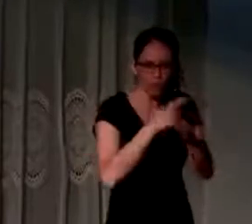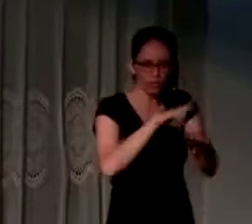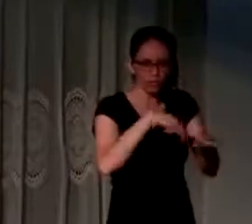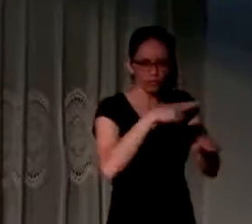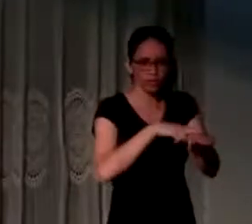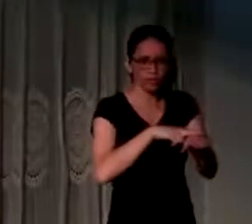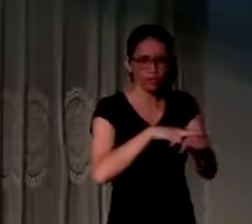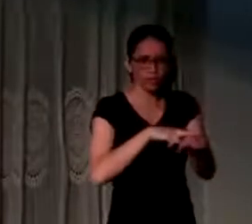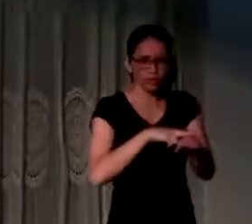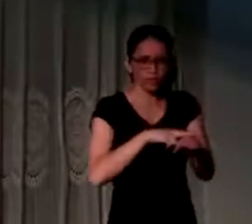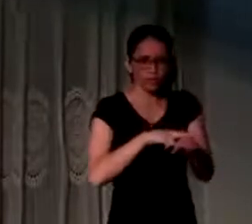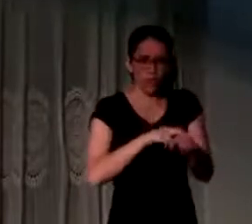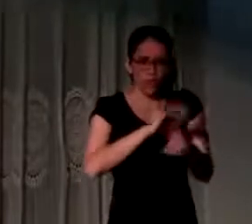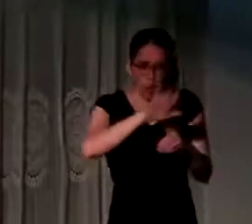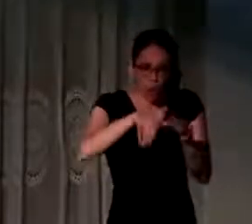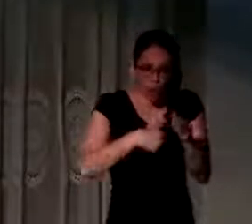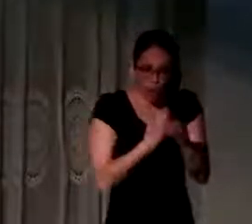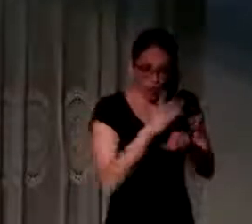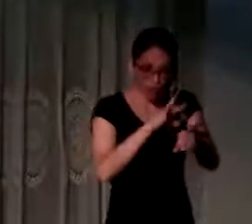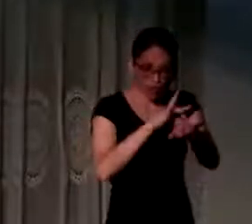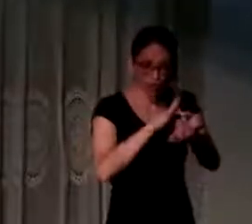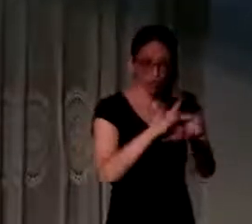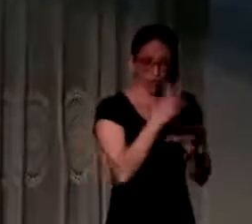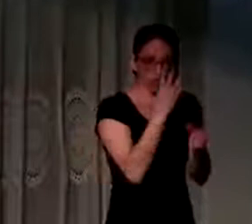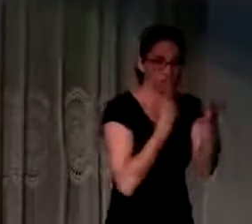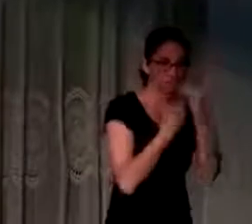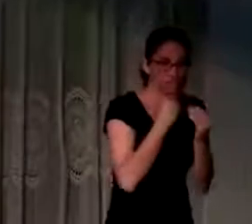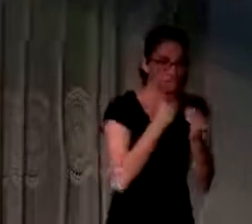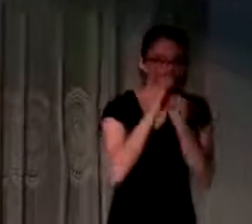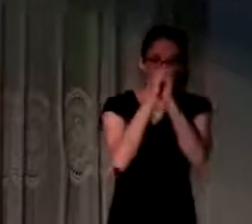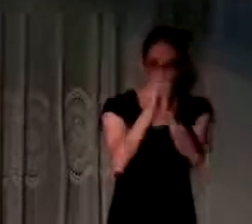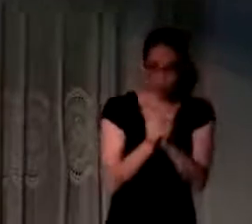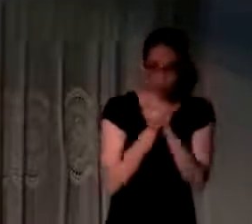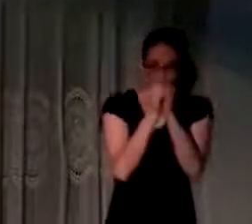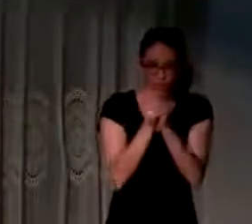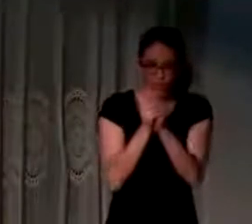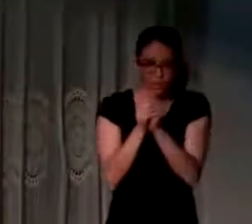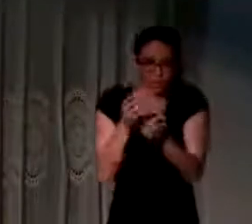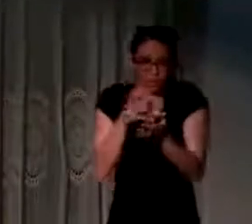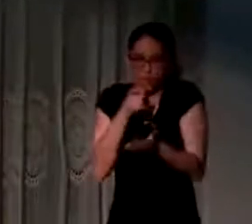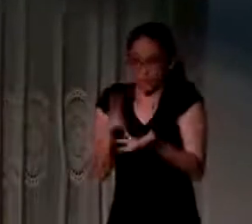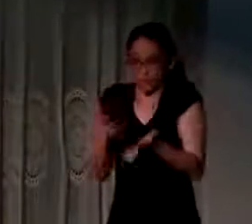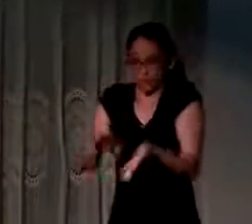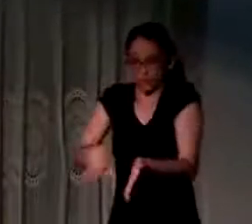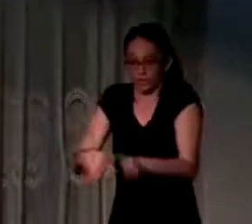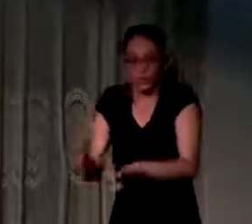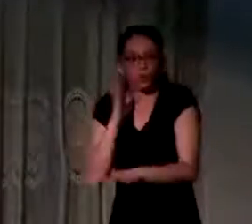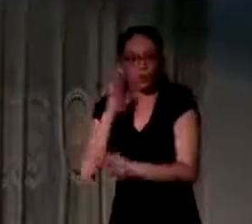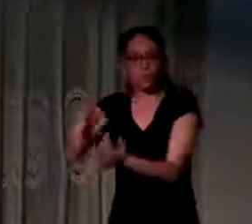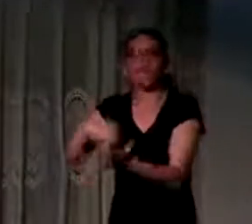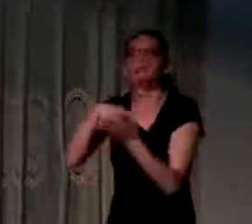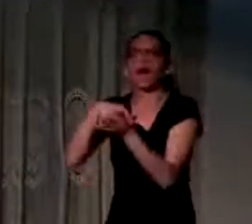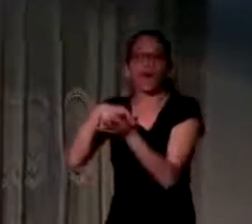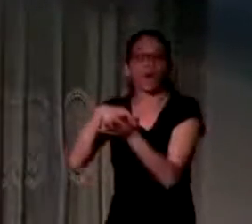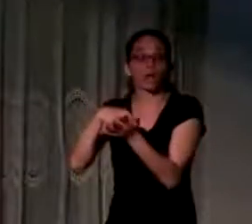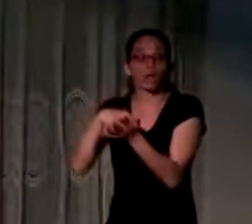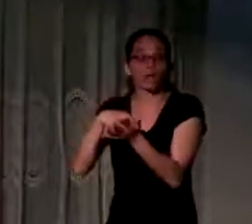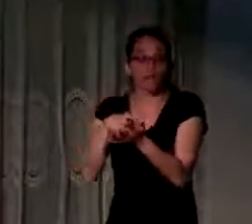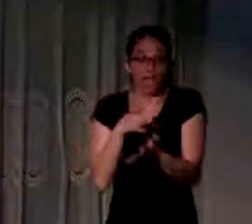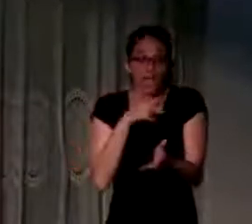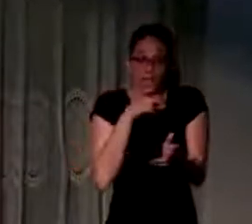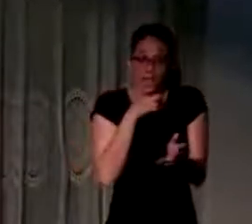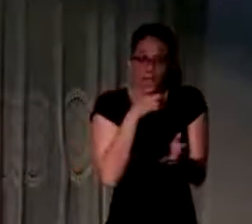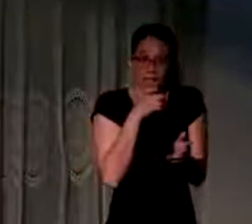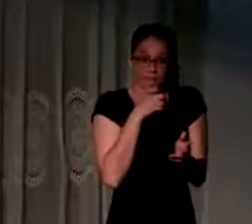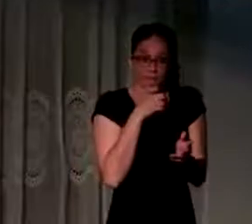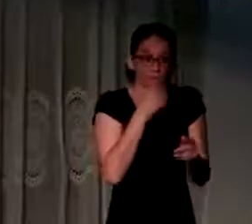All of the earth shall eat and worship. All those who go down to the dust shall bow before him, even those who cannot keep themselves alive.